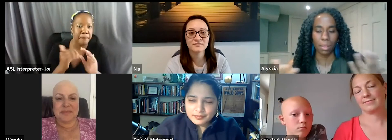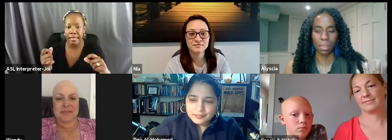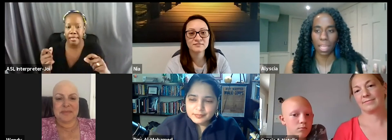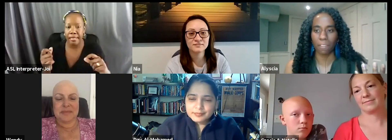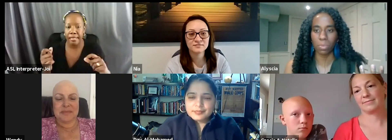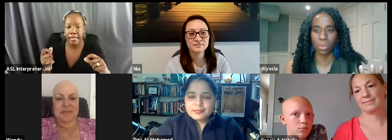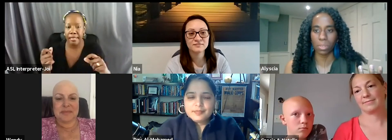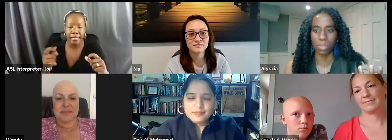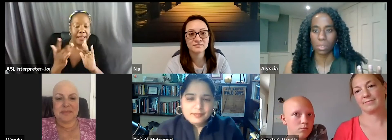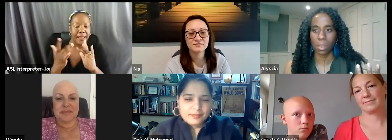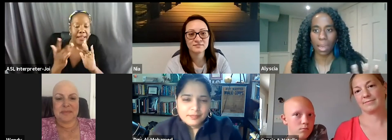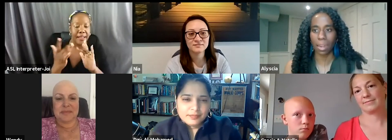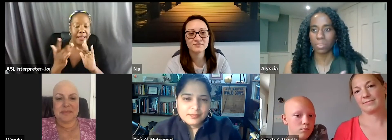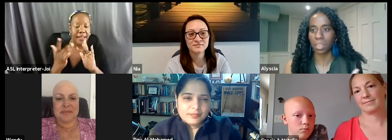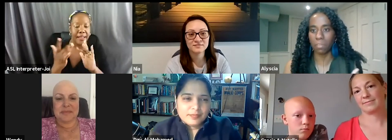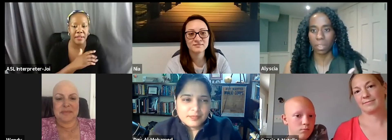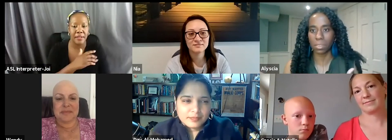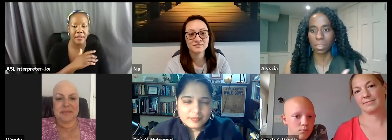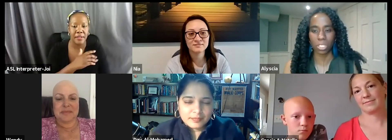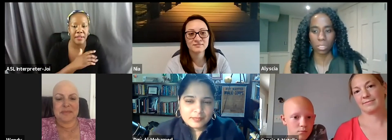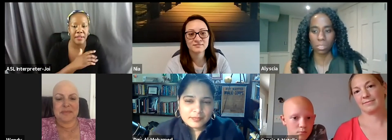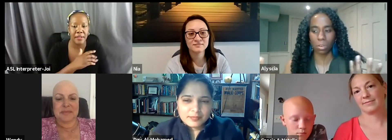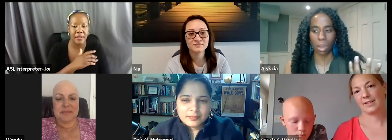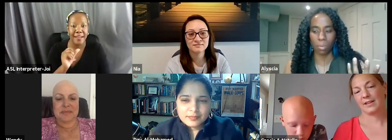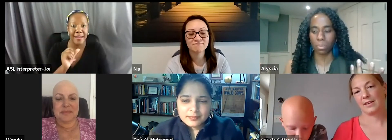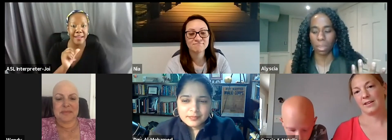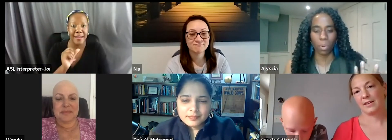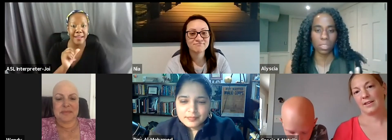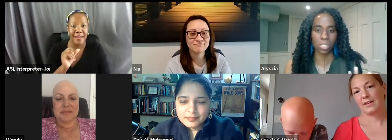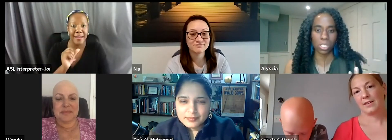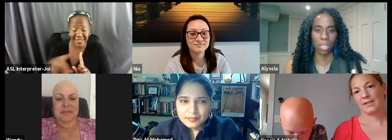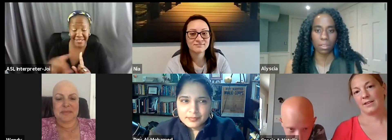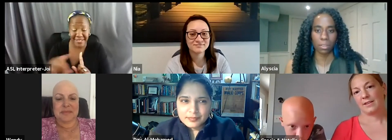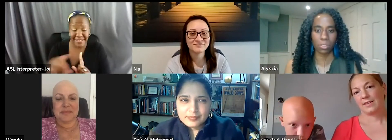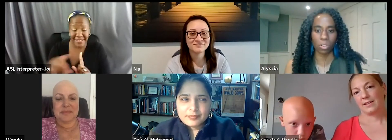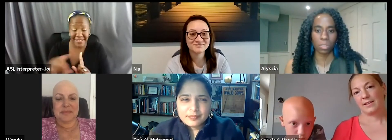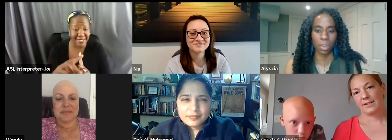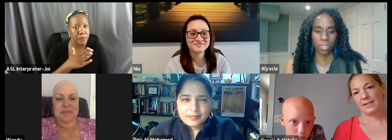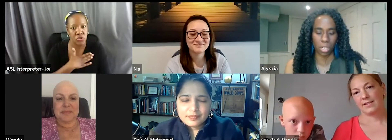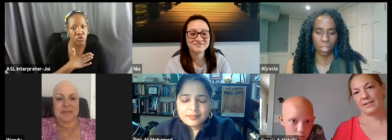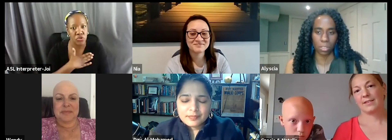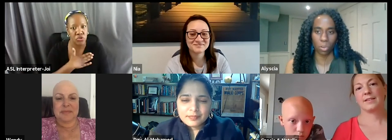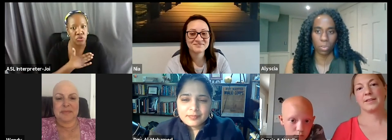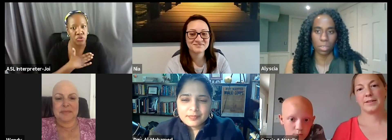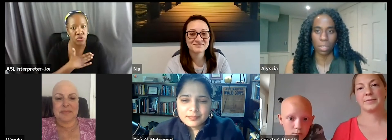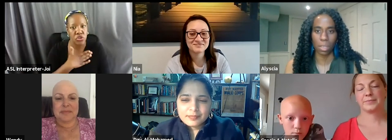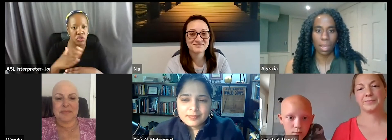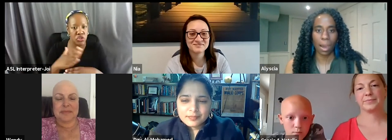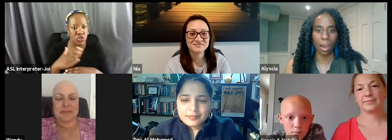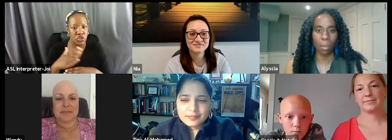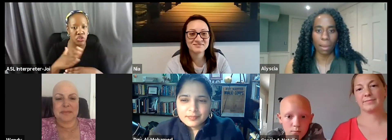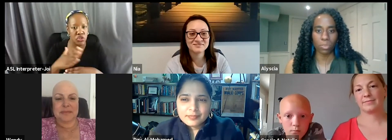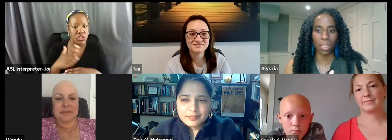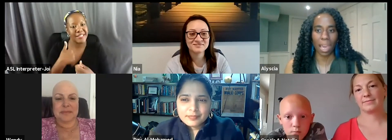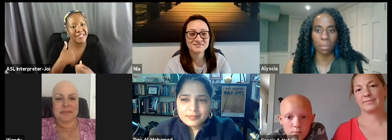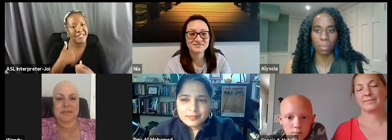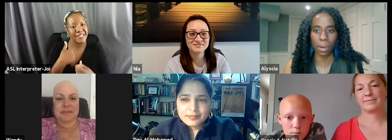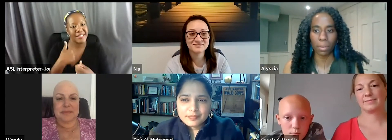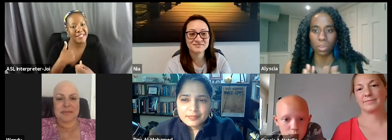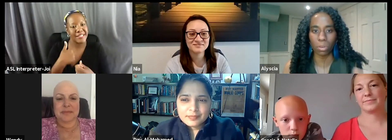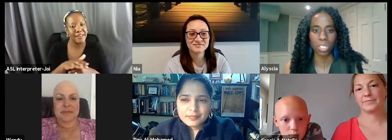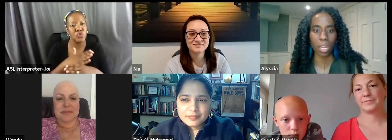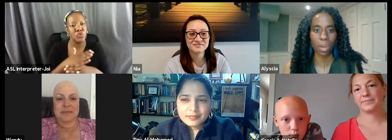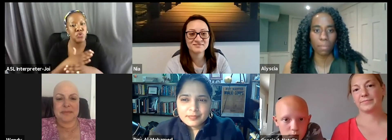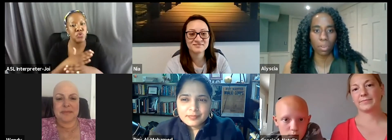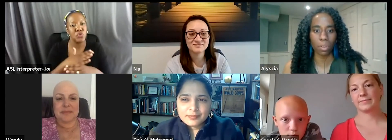and thankfully I didn't have to convince that they just they're willing to share they trust me enough to share their stories, and I was really adamant